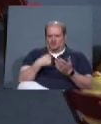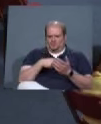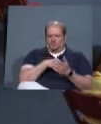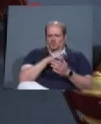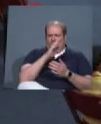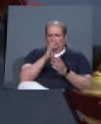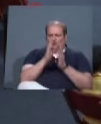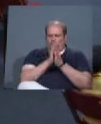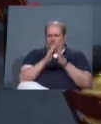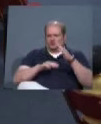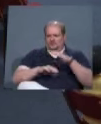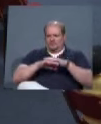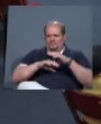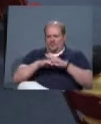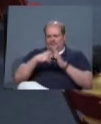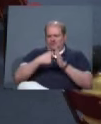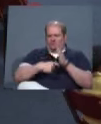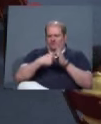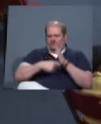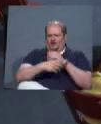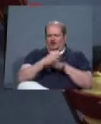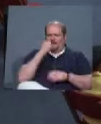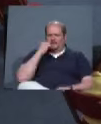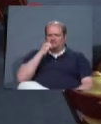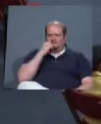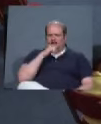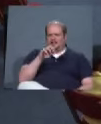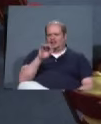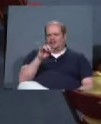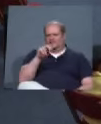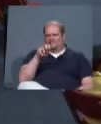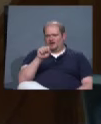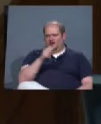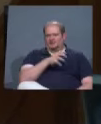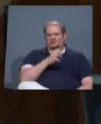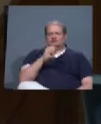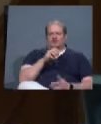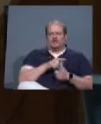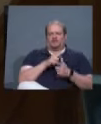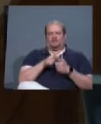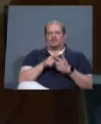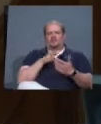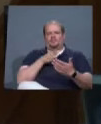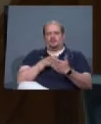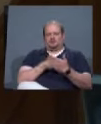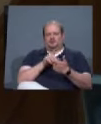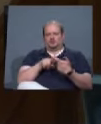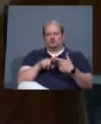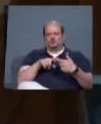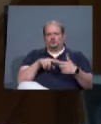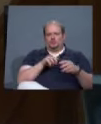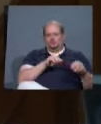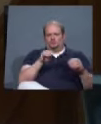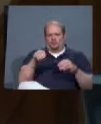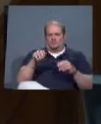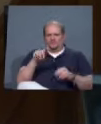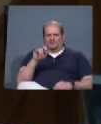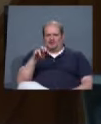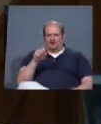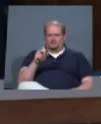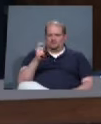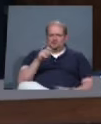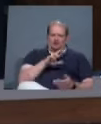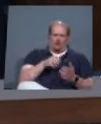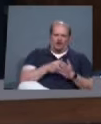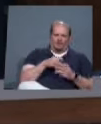request is a maximum fine and daily fines, and that the injunction be put in place to remove those tires immediately. But, Tom, all